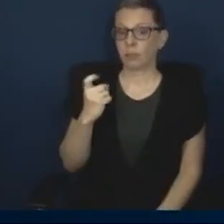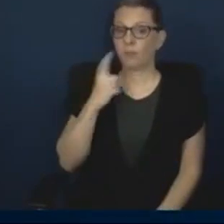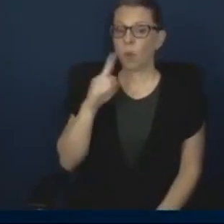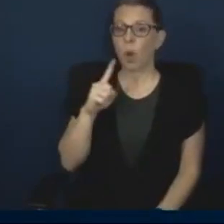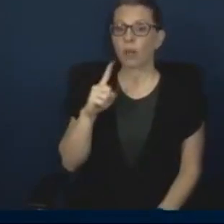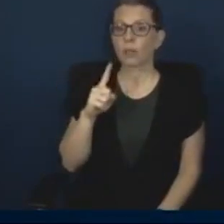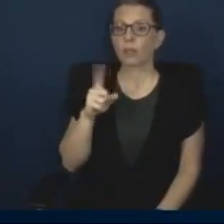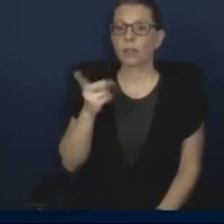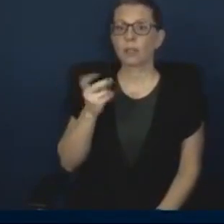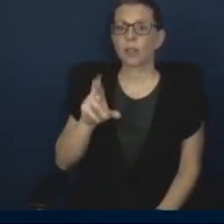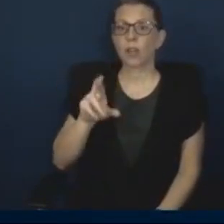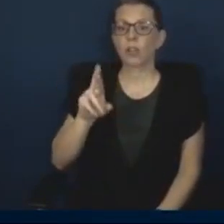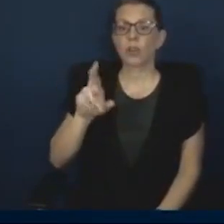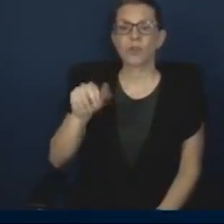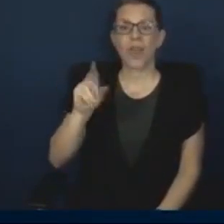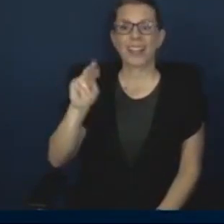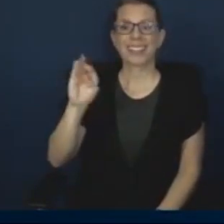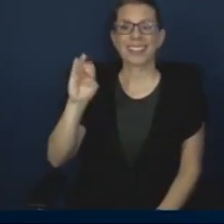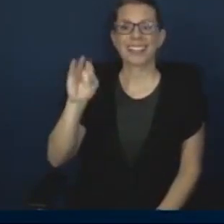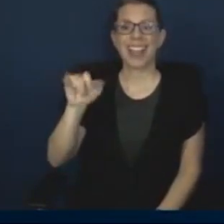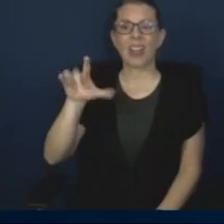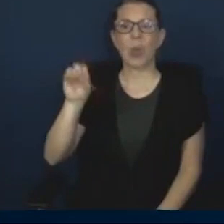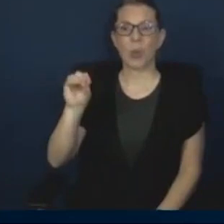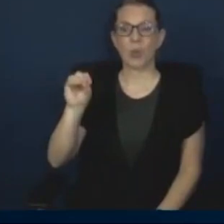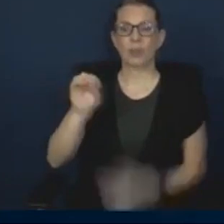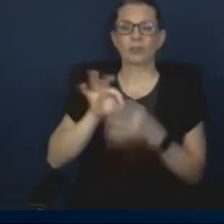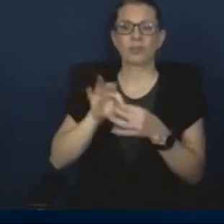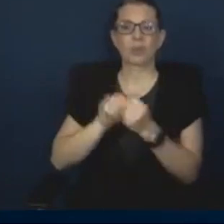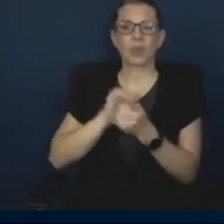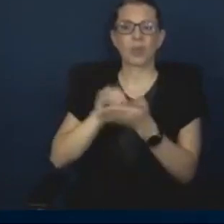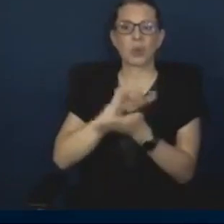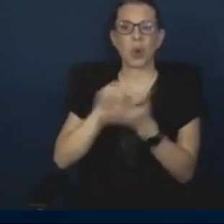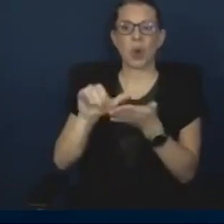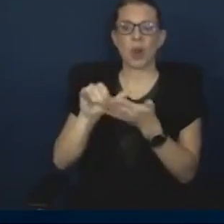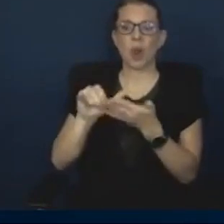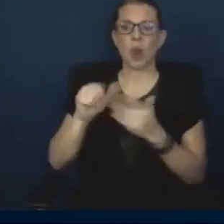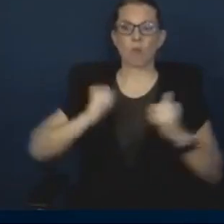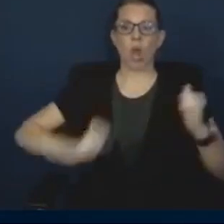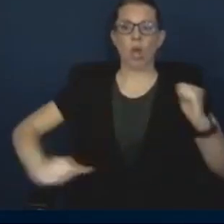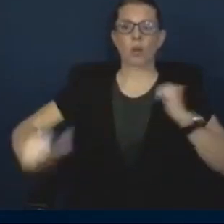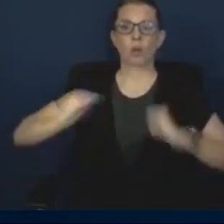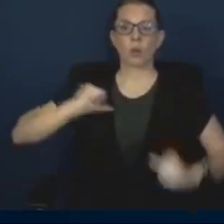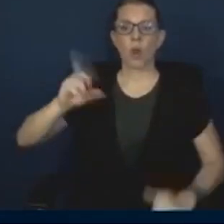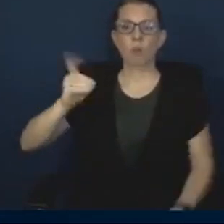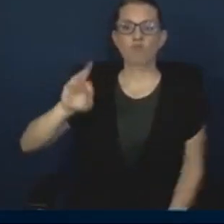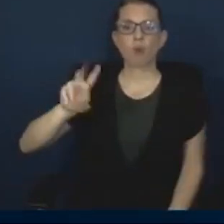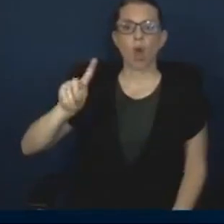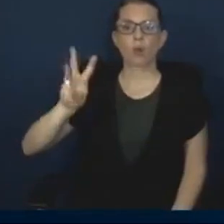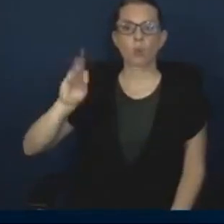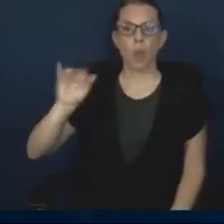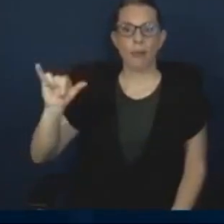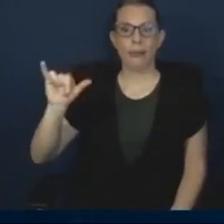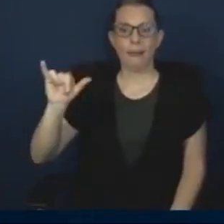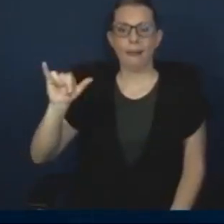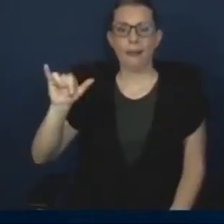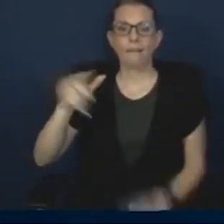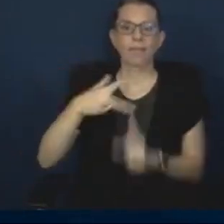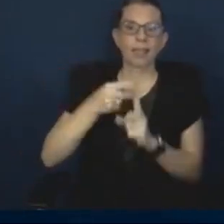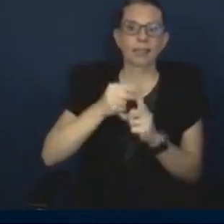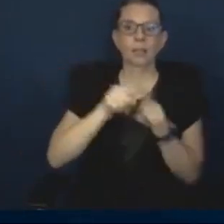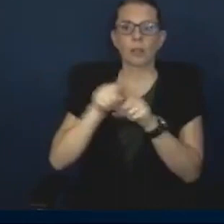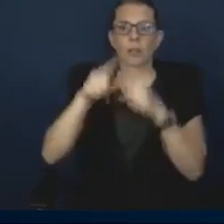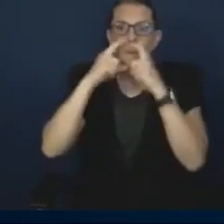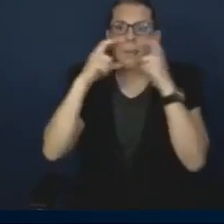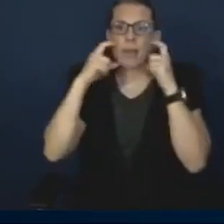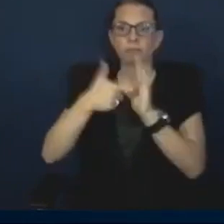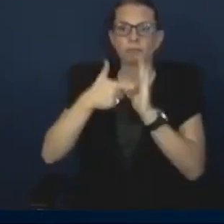Racaniello, because it has to do with New York City. He says, Broadway shows will be returning soon with vaccine and mask requirements. Do you think this will be